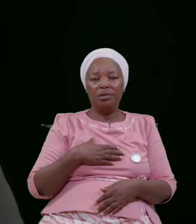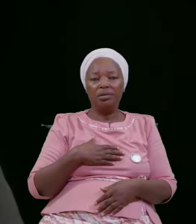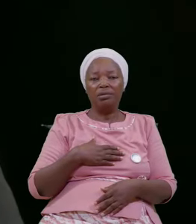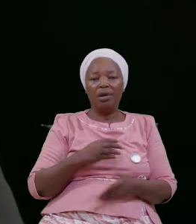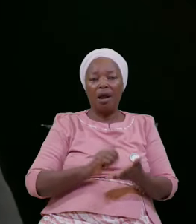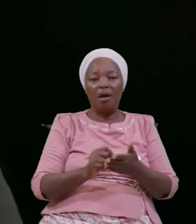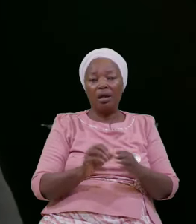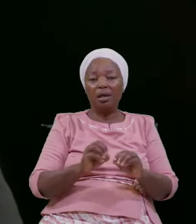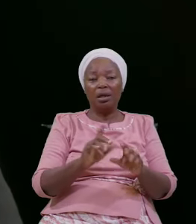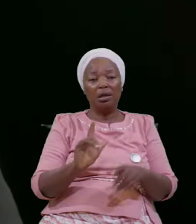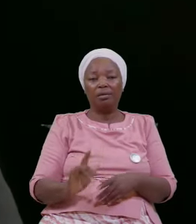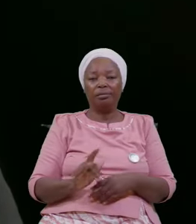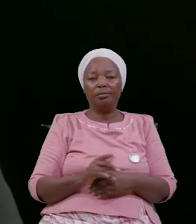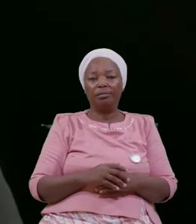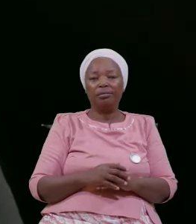Give them your address,